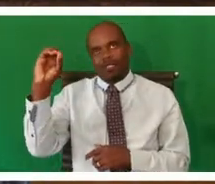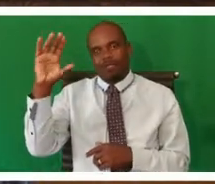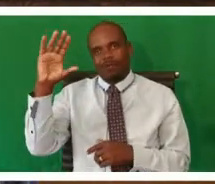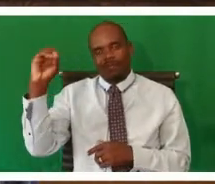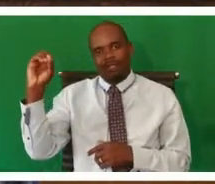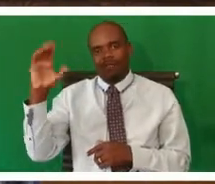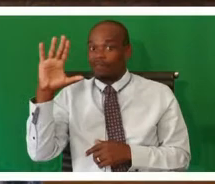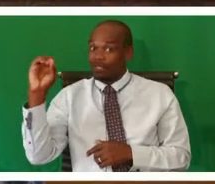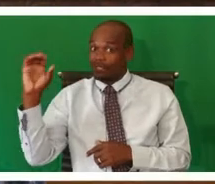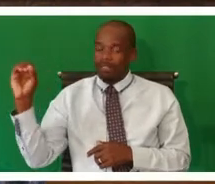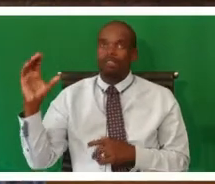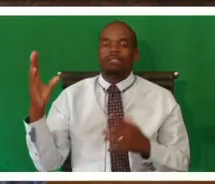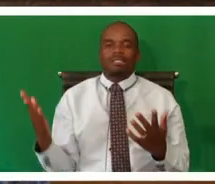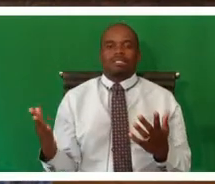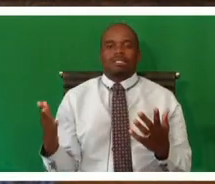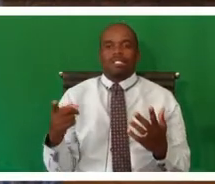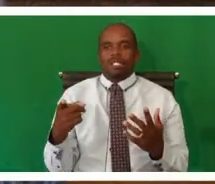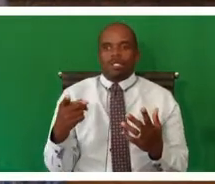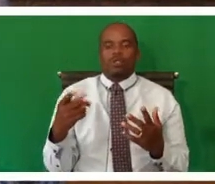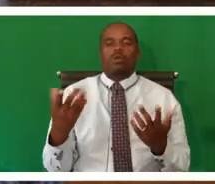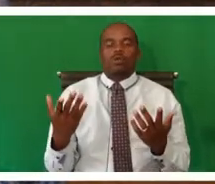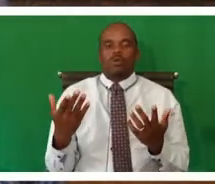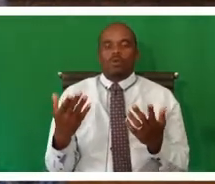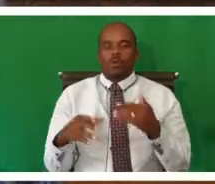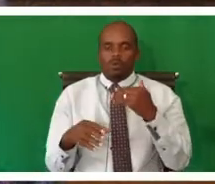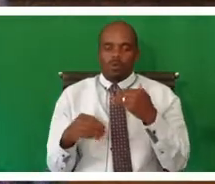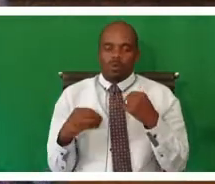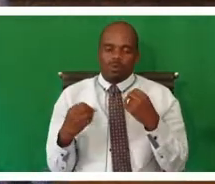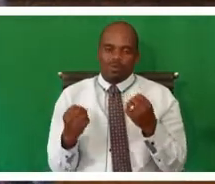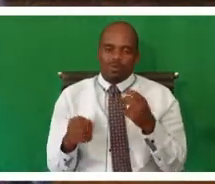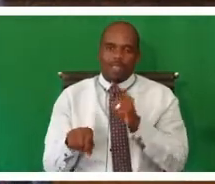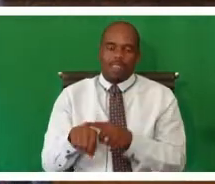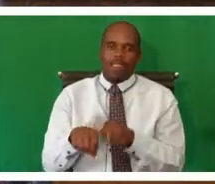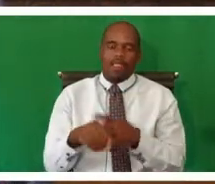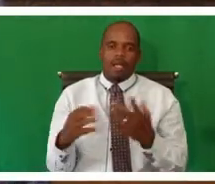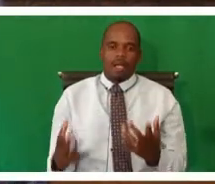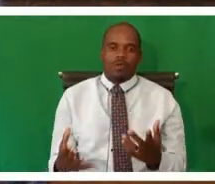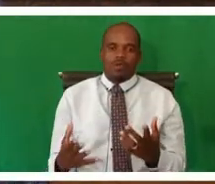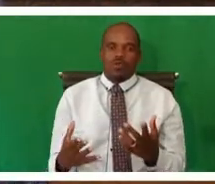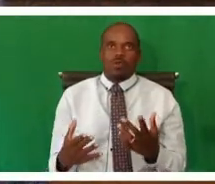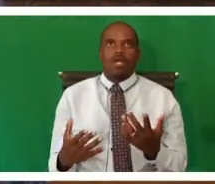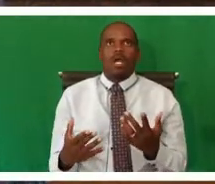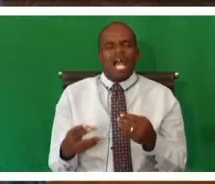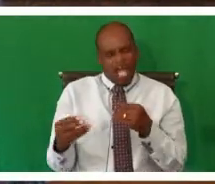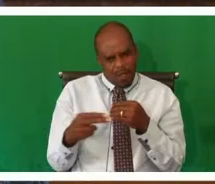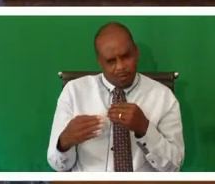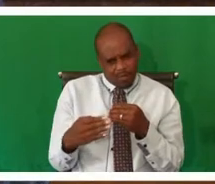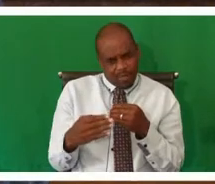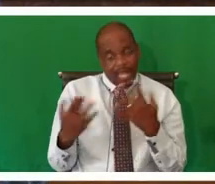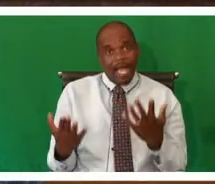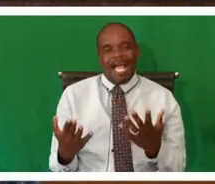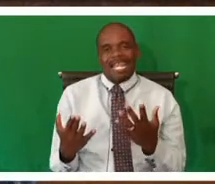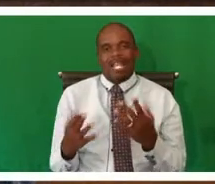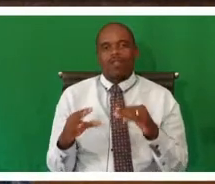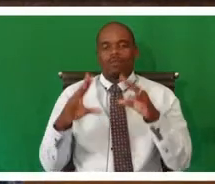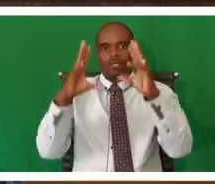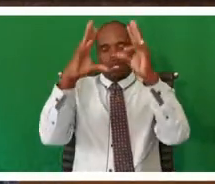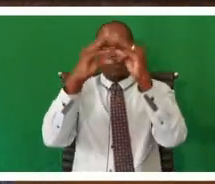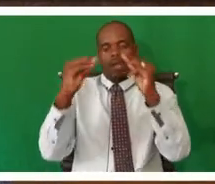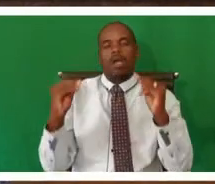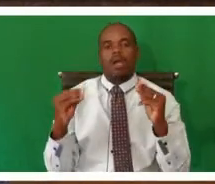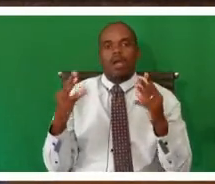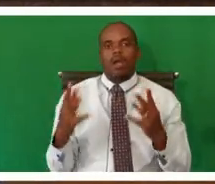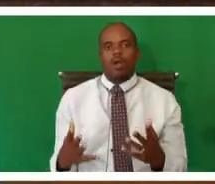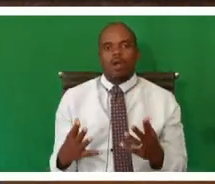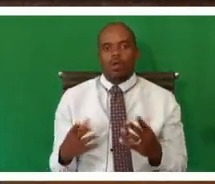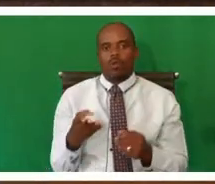opportunities when completed. We will work closely with Mangaung metropolitan municipalities in the spirit